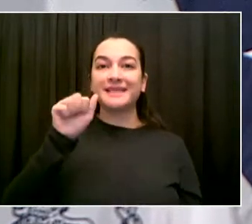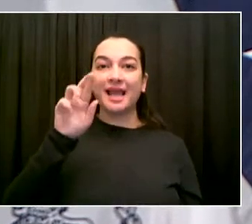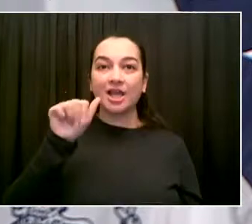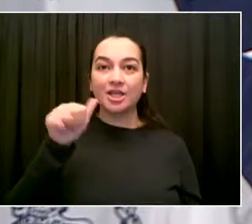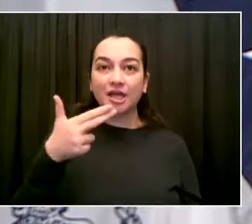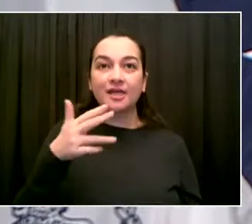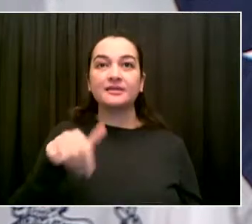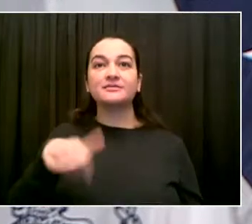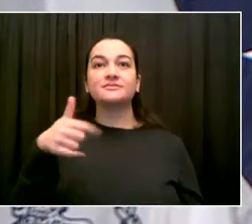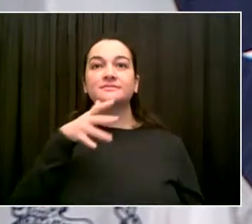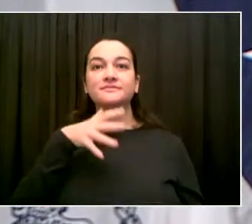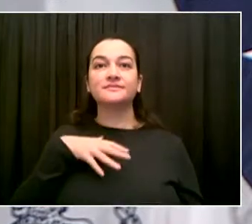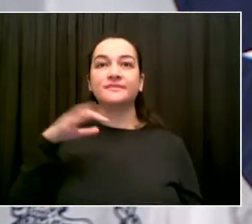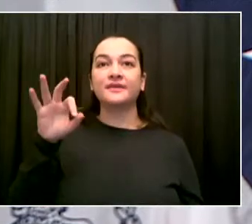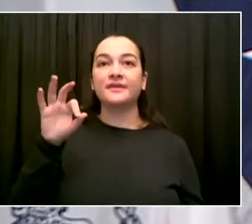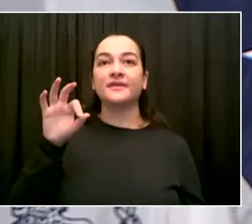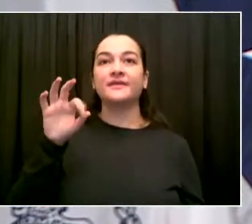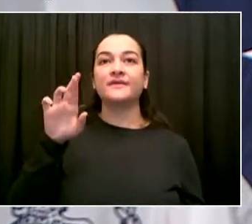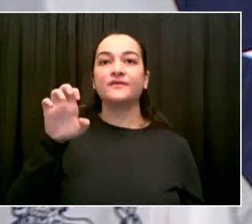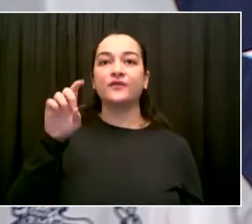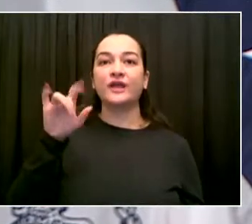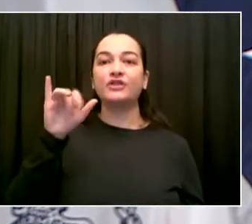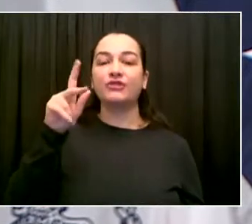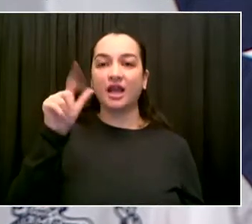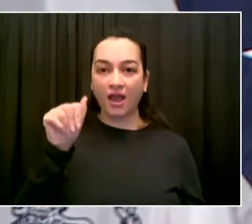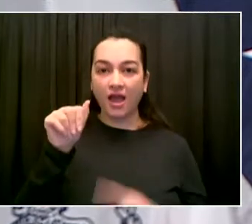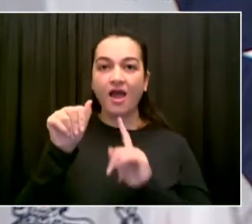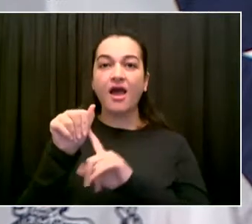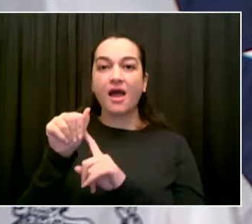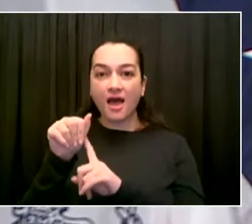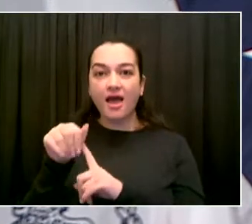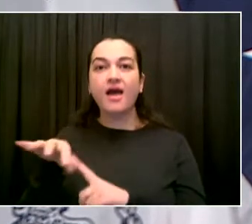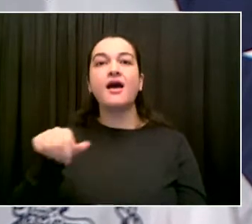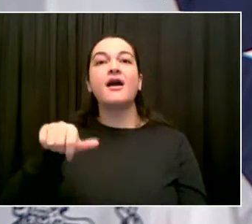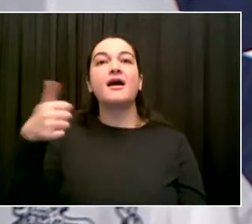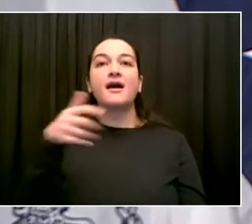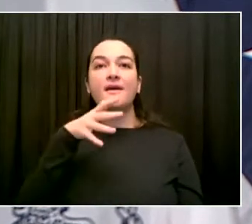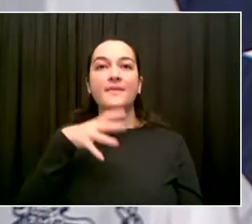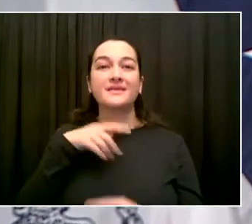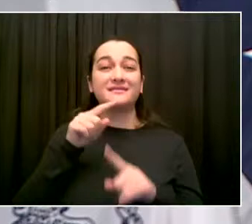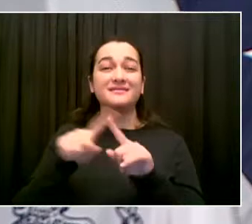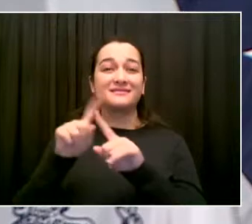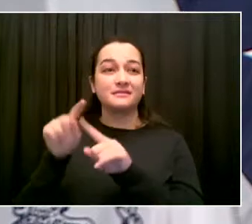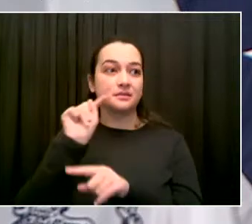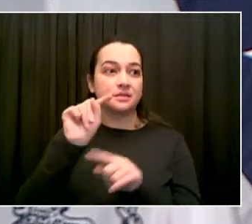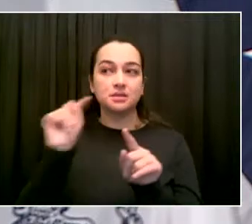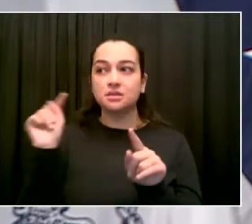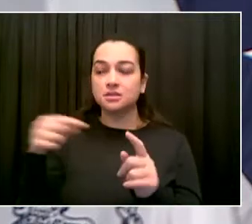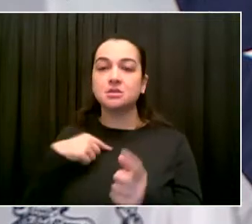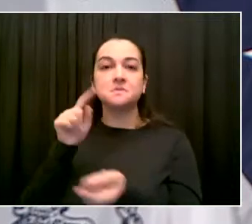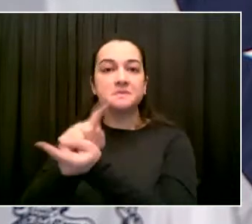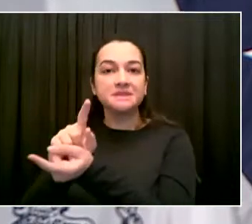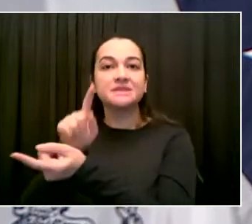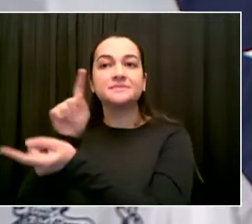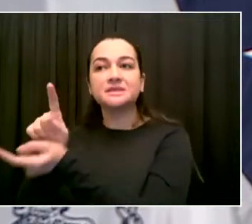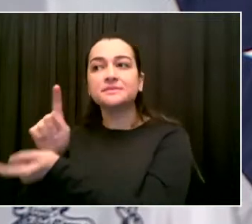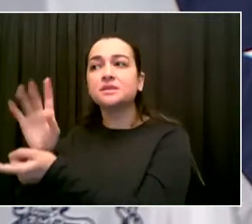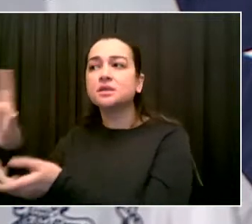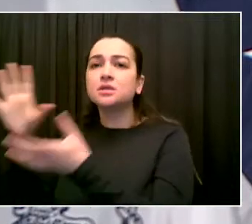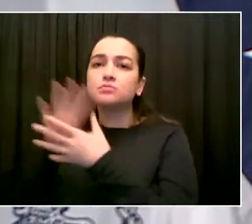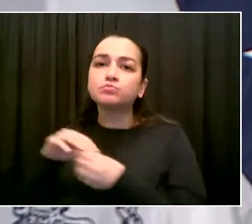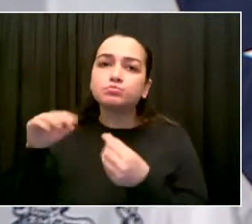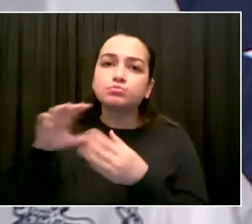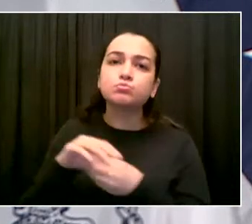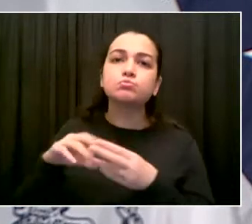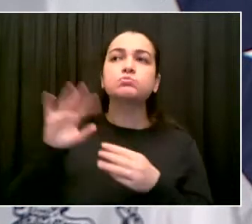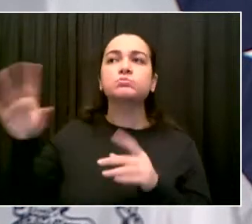Ghetto in a potato sack as a small child. And when you hear these amazing stories of strength, resiliency, survival, it's